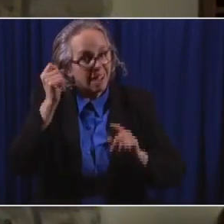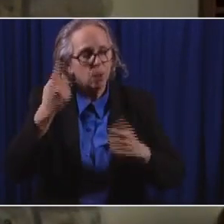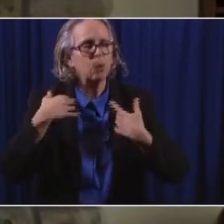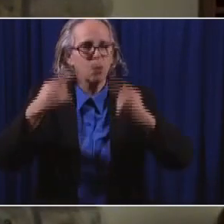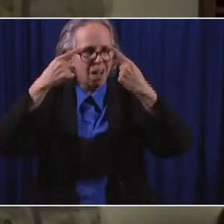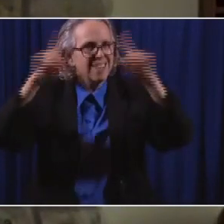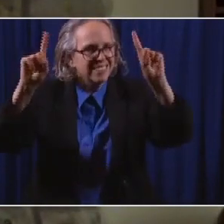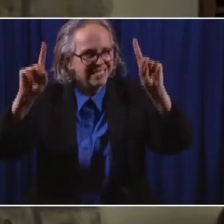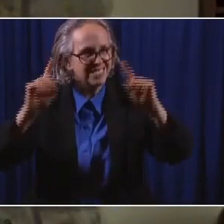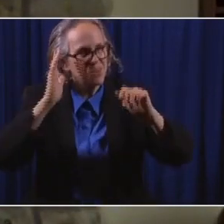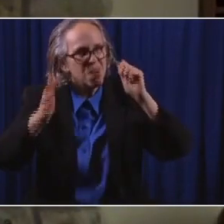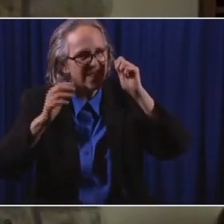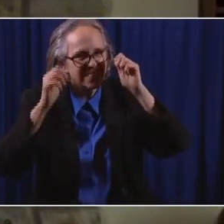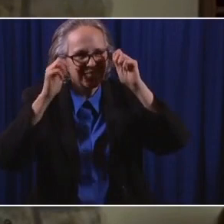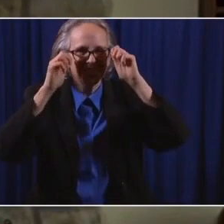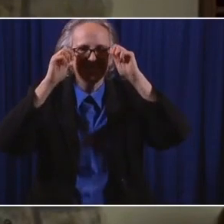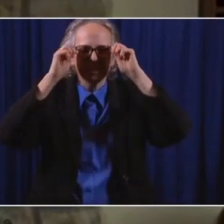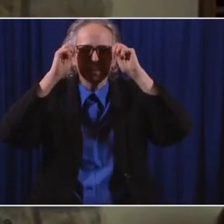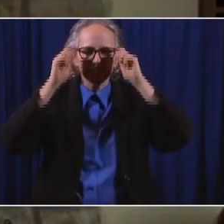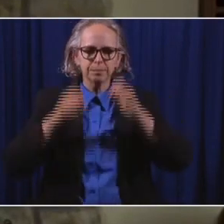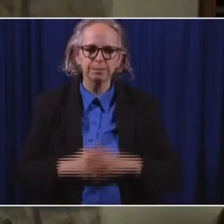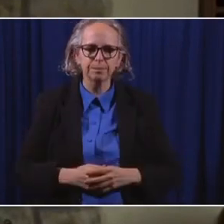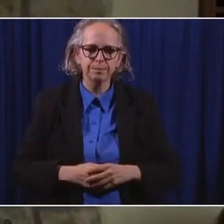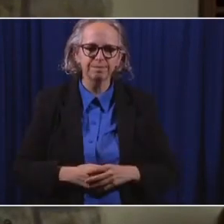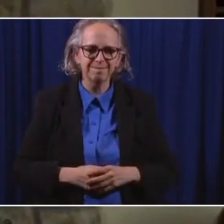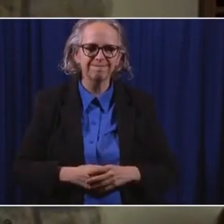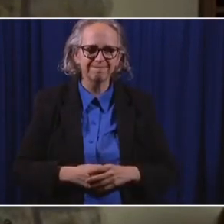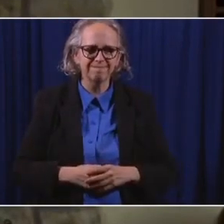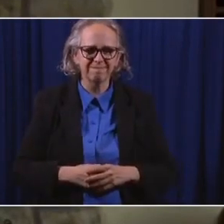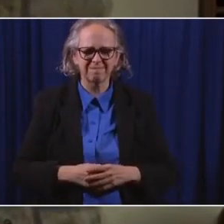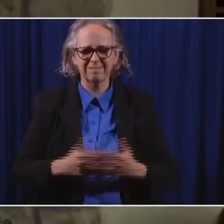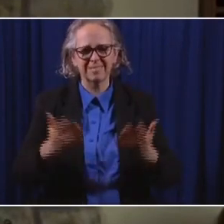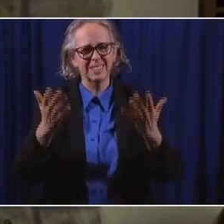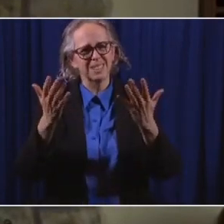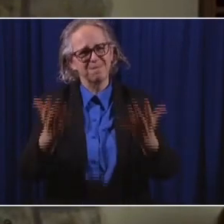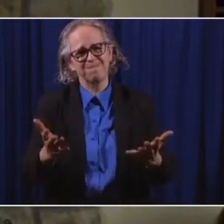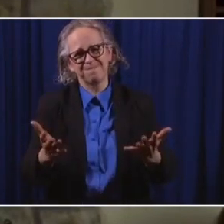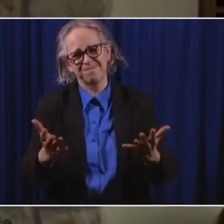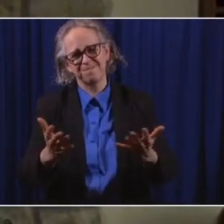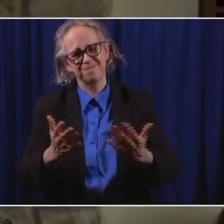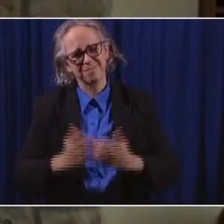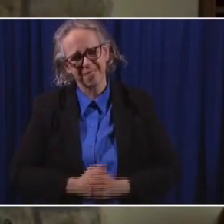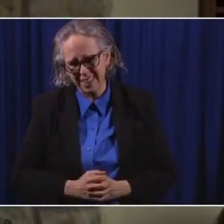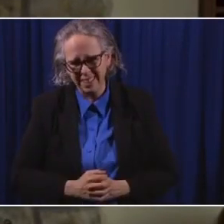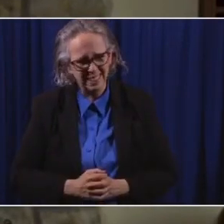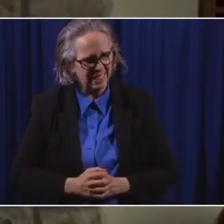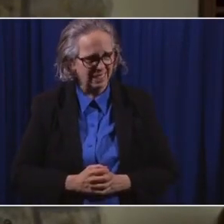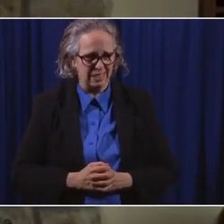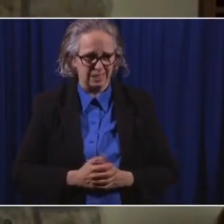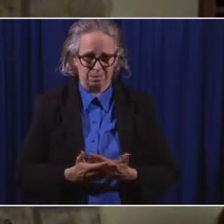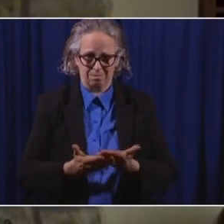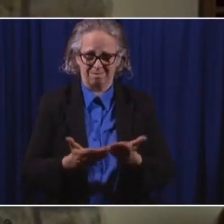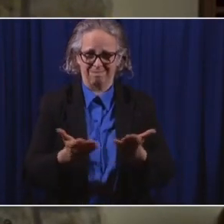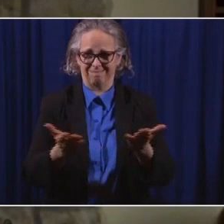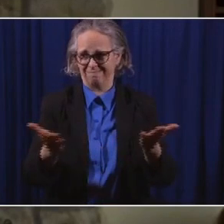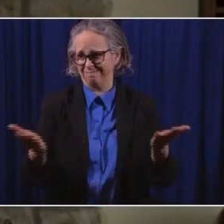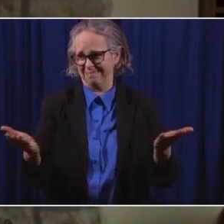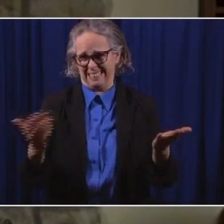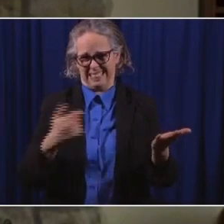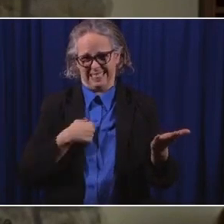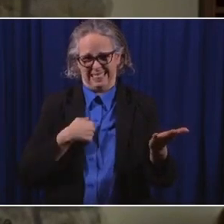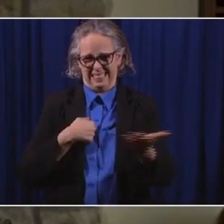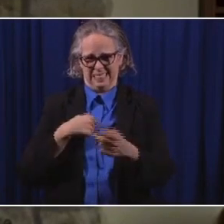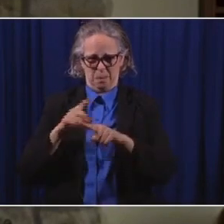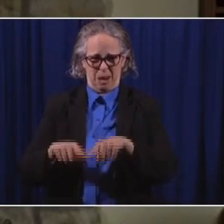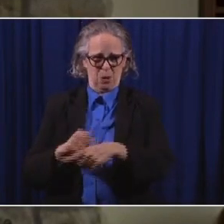so much of this comes down to what people do in their own individual lives, where